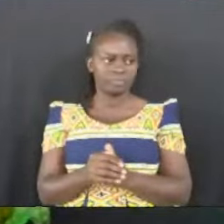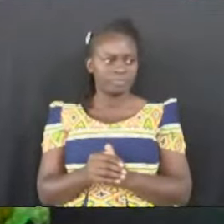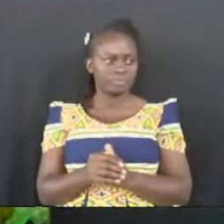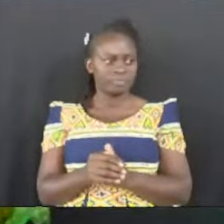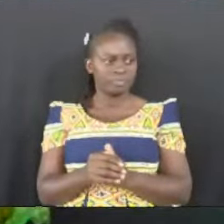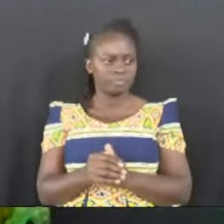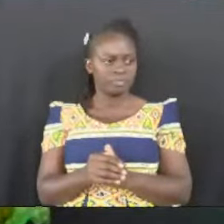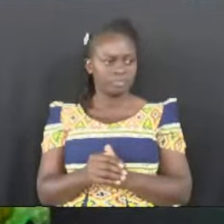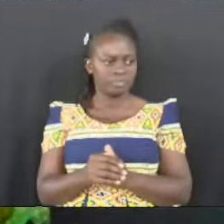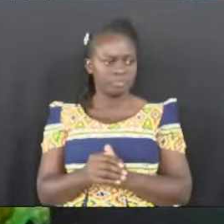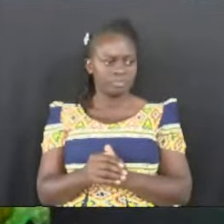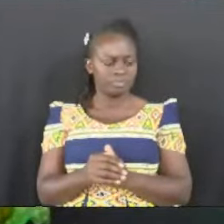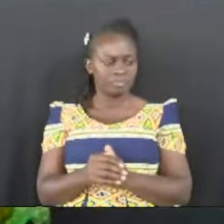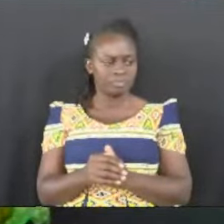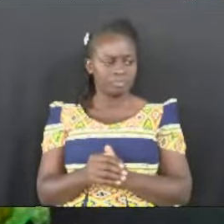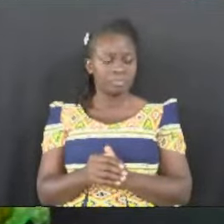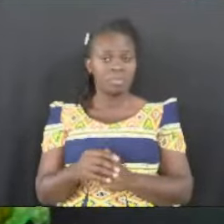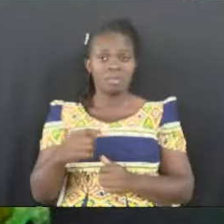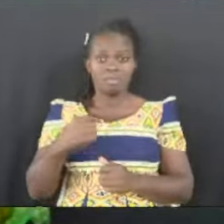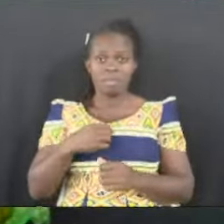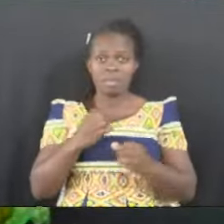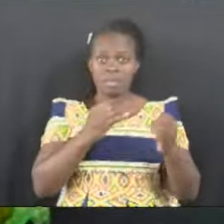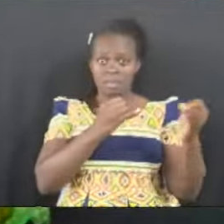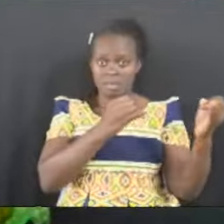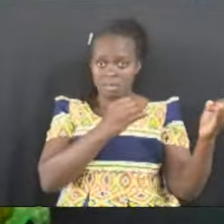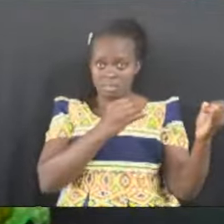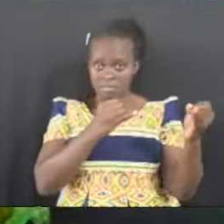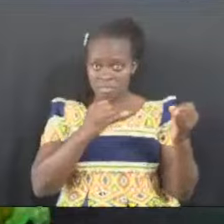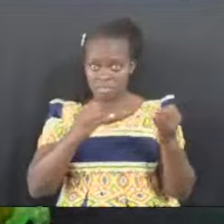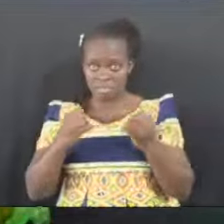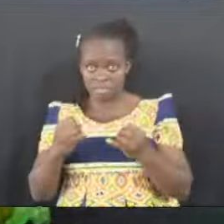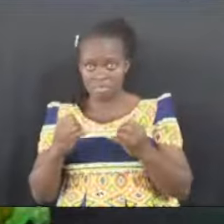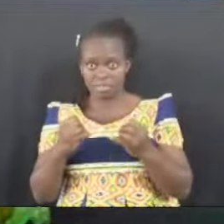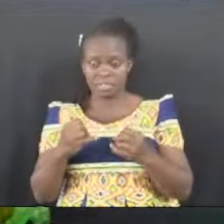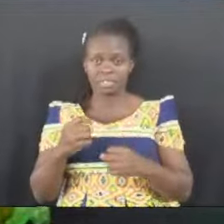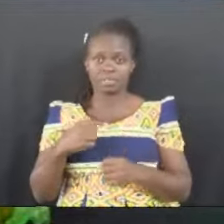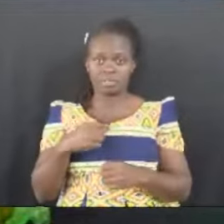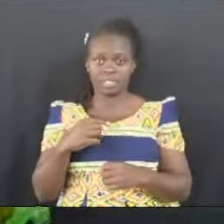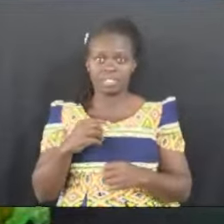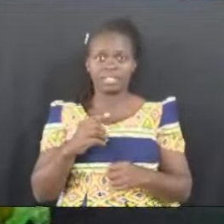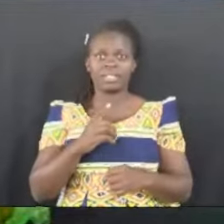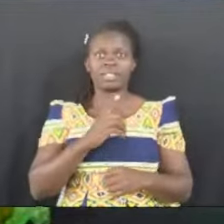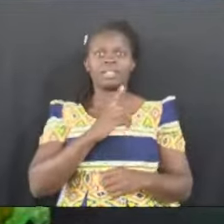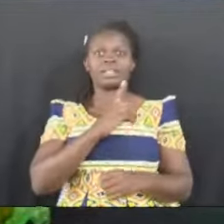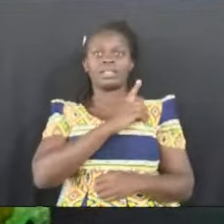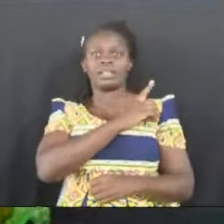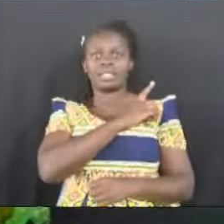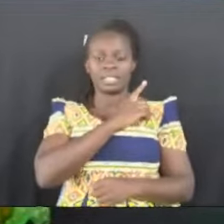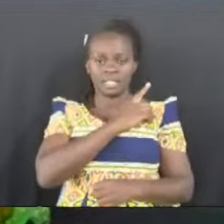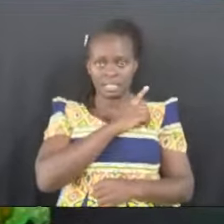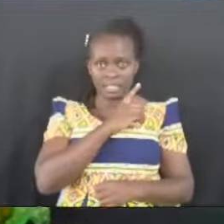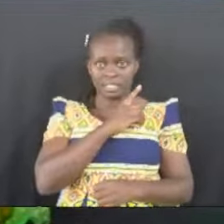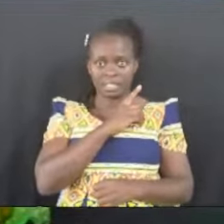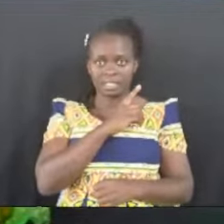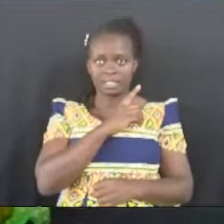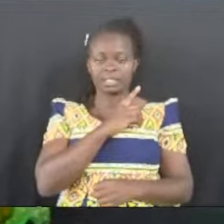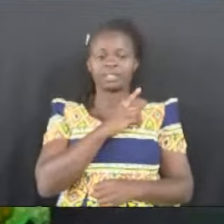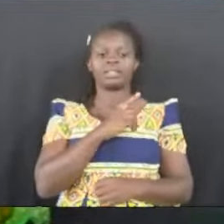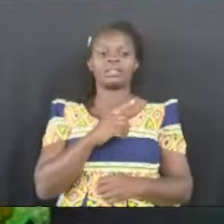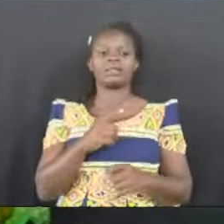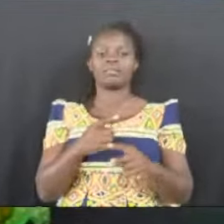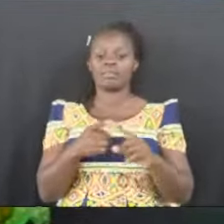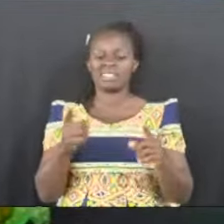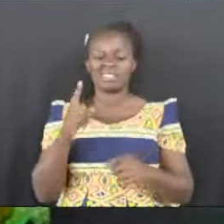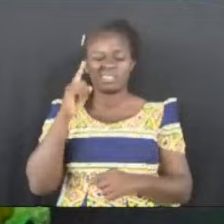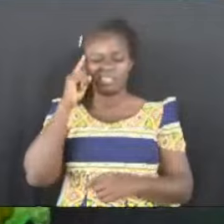parenthesis, I was introduced as Director of Public Affairs and Religious Liberty, so I guess